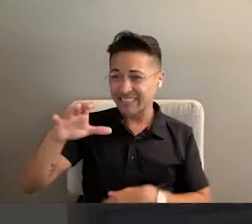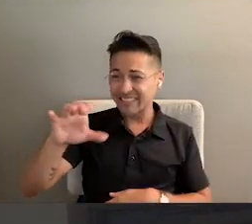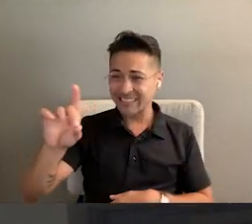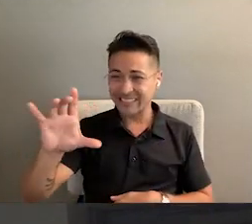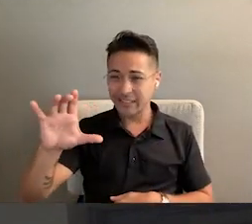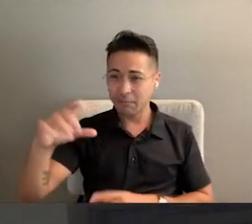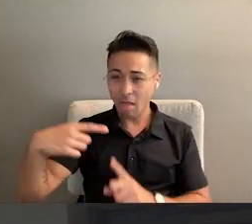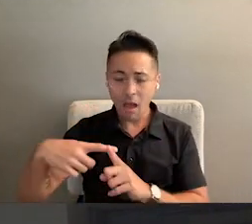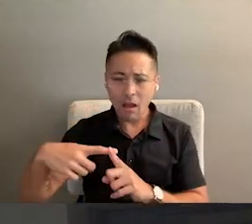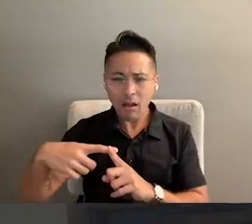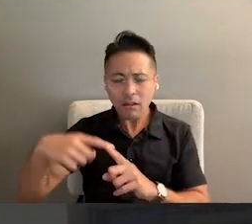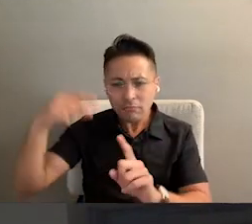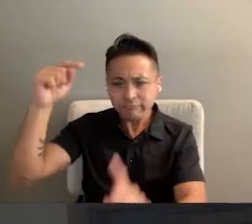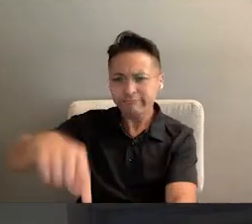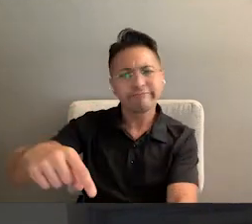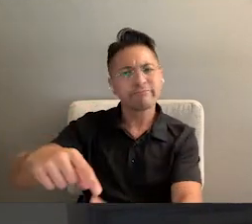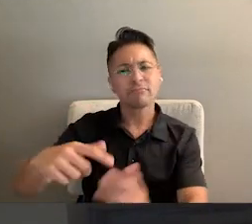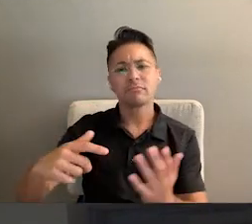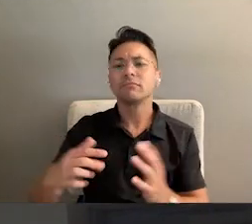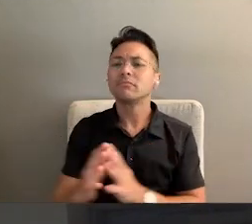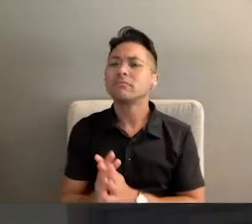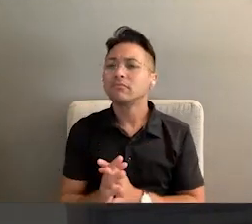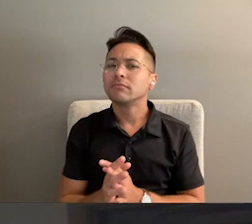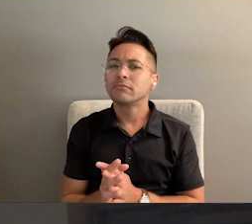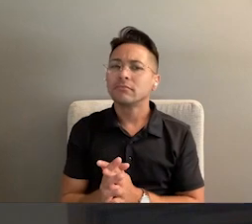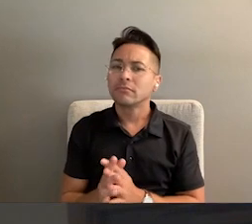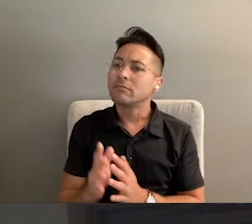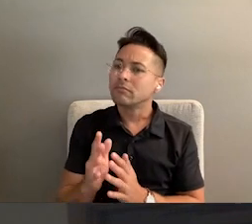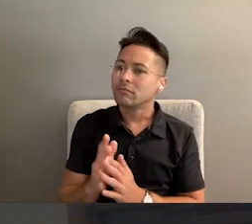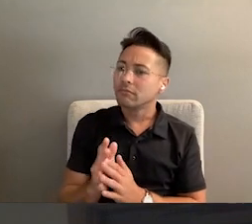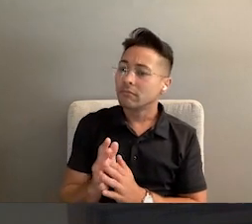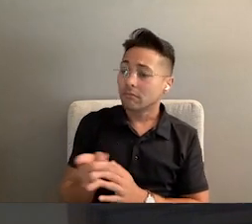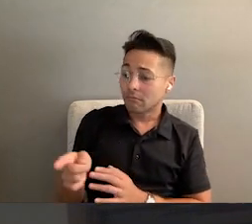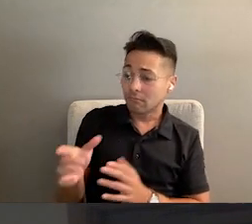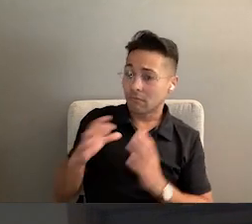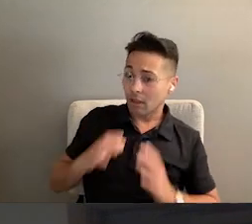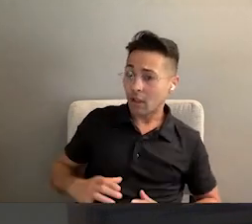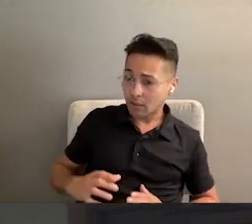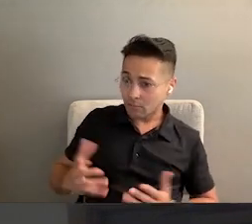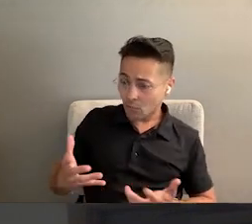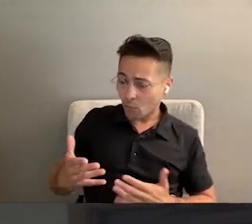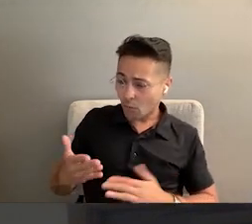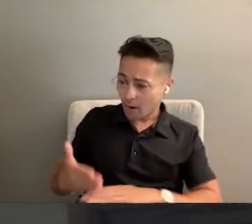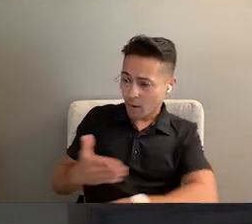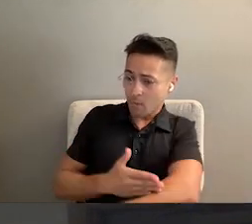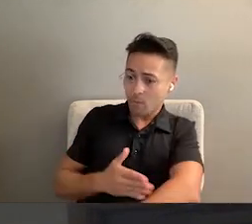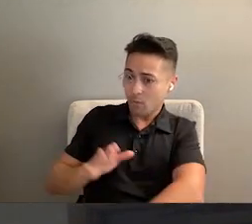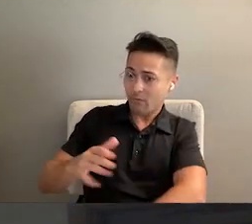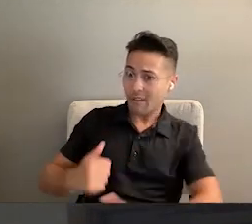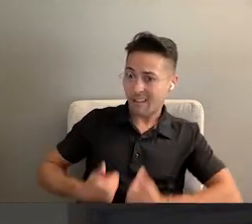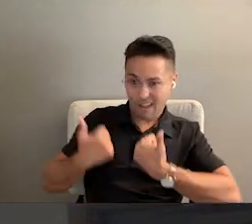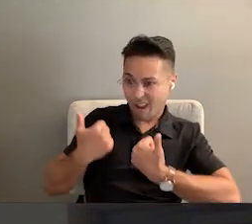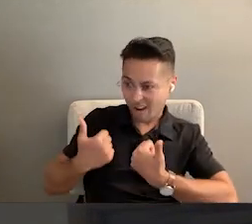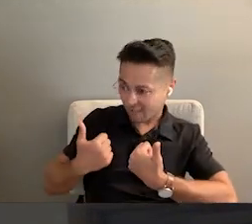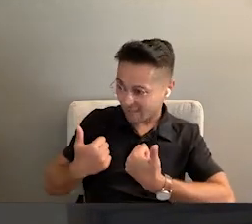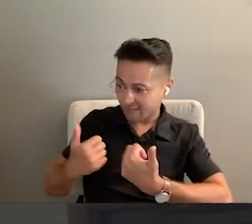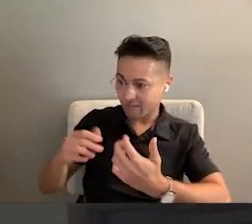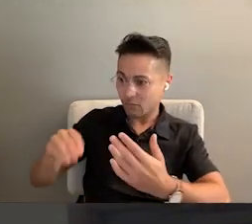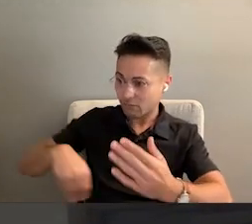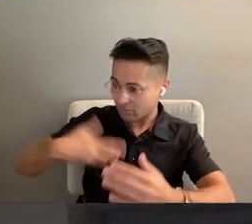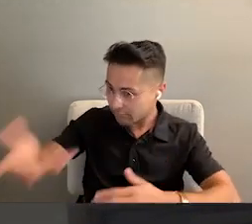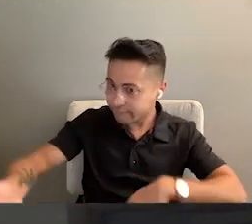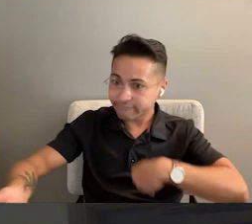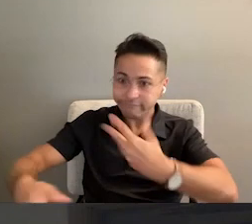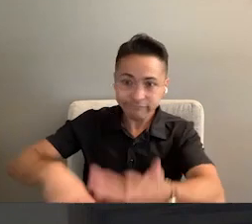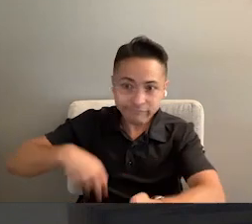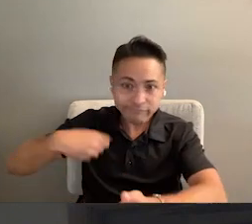All right, so the main focus of CDC Plus. What we want to do with CDC Plus is we want to provide the consumer with an opportunity to improve